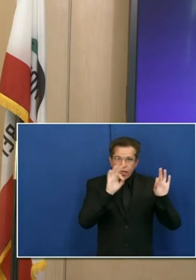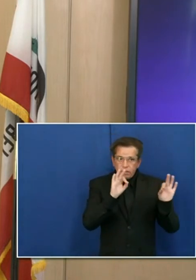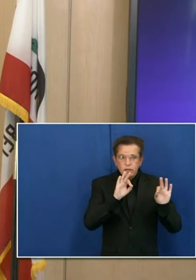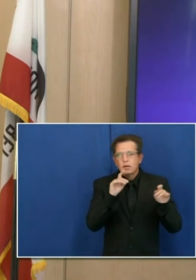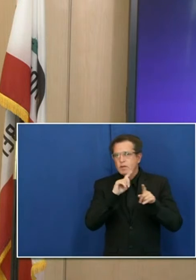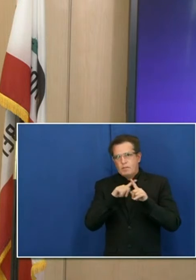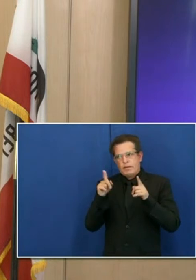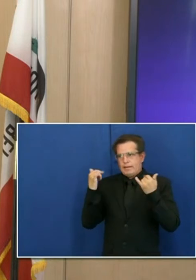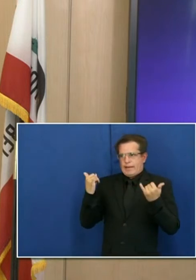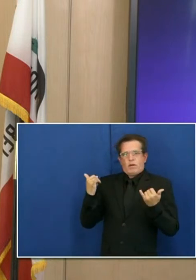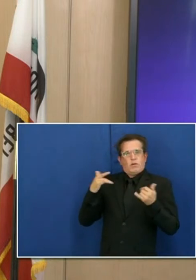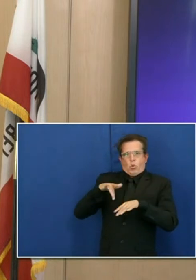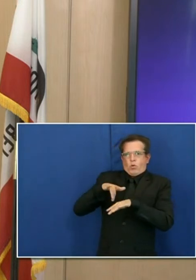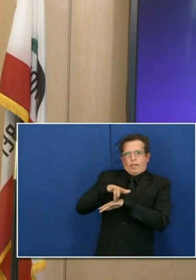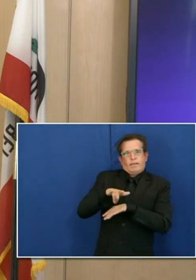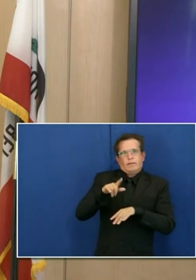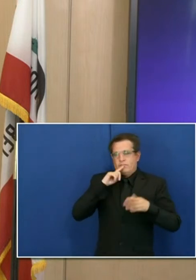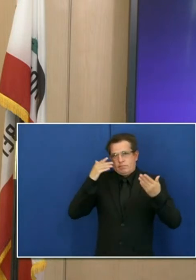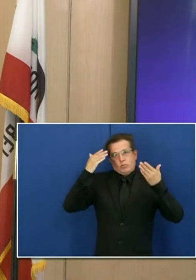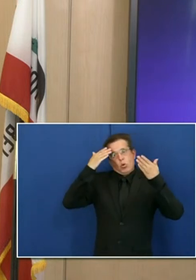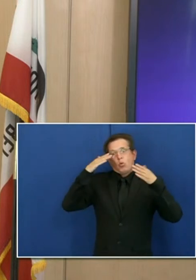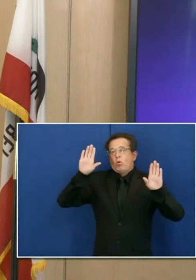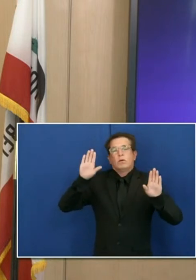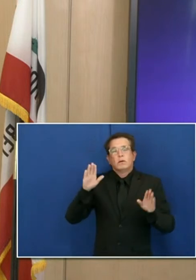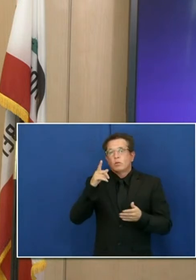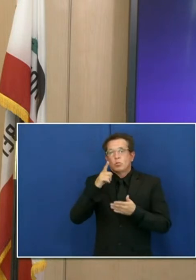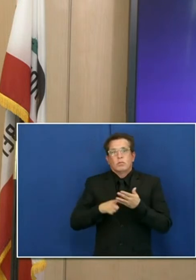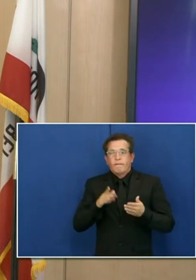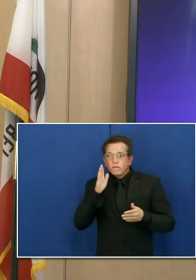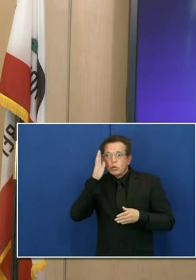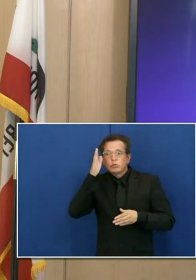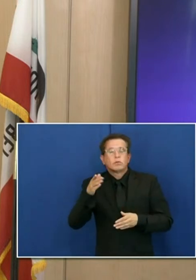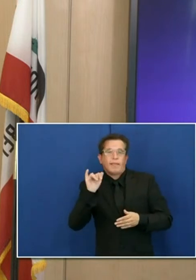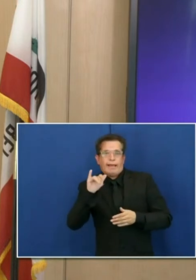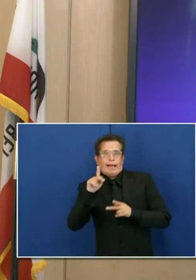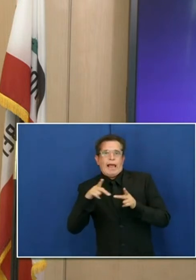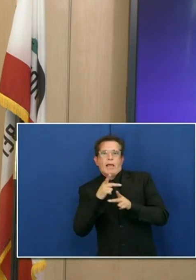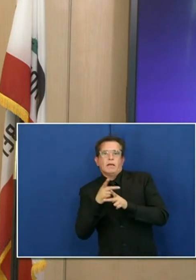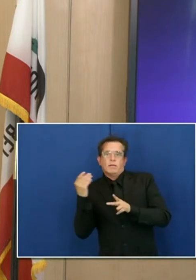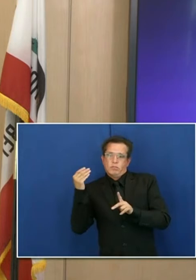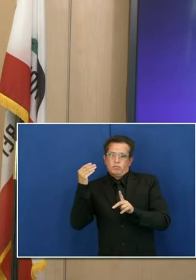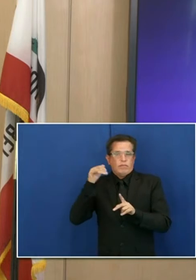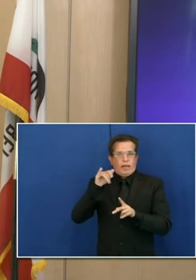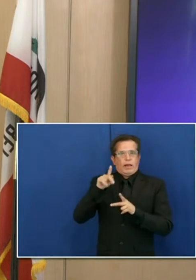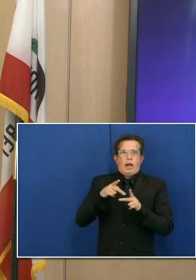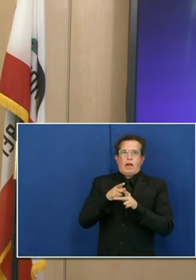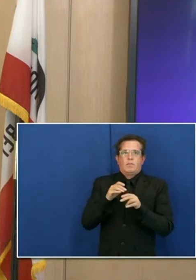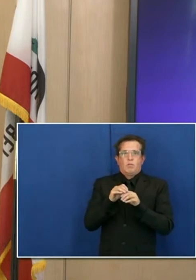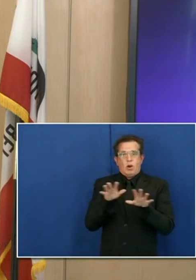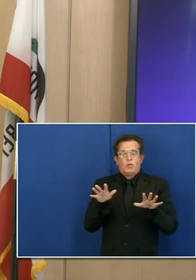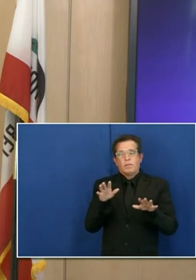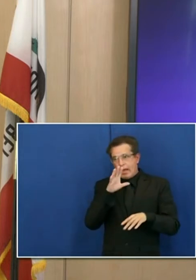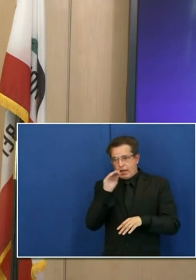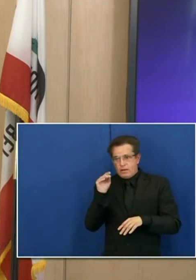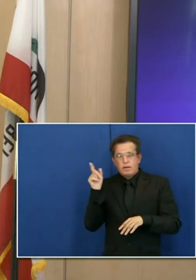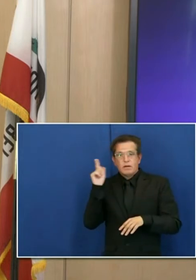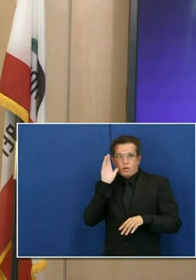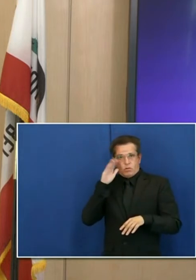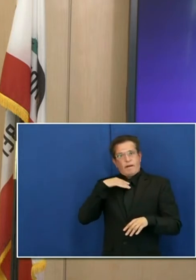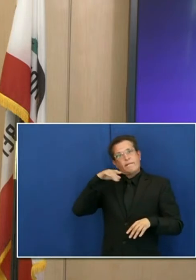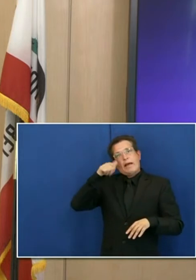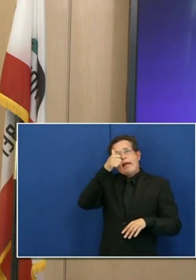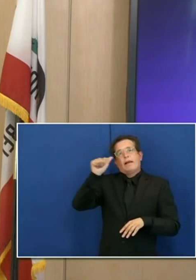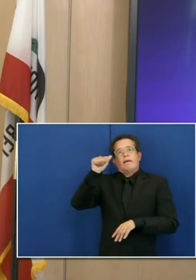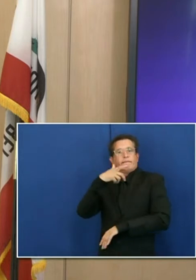although the data is very early, so we don't yet know the answer to that. And the final question is that often is asked, could this affect the vaccines and